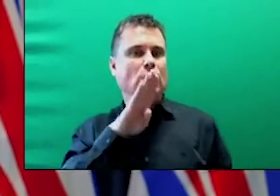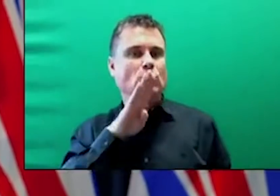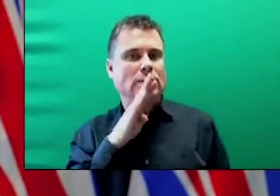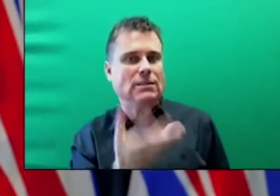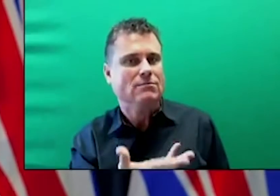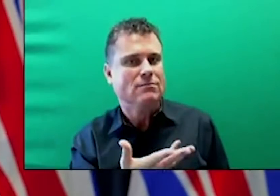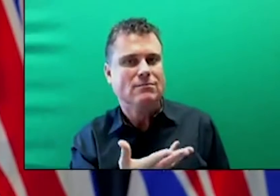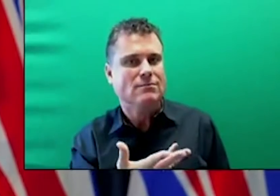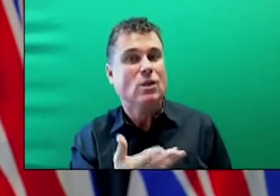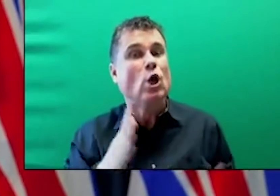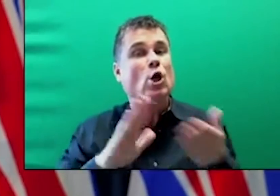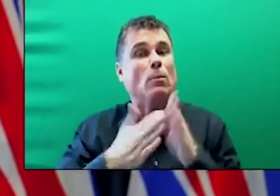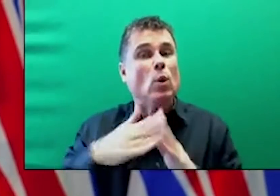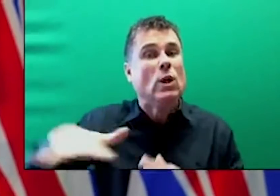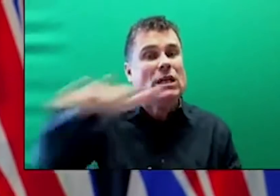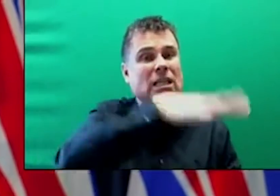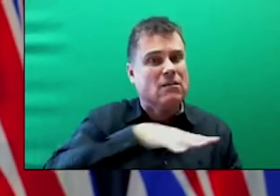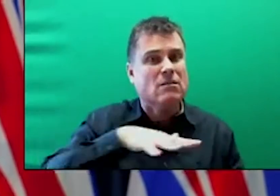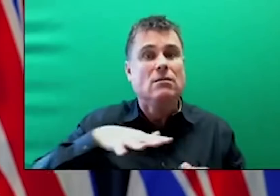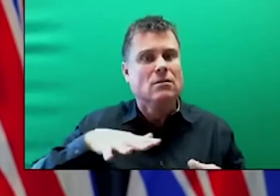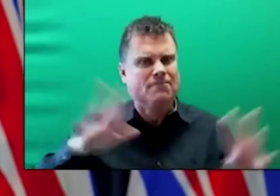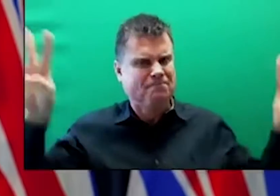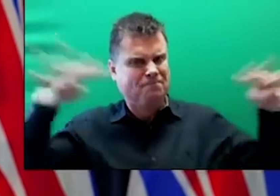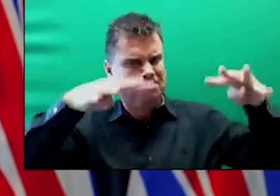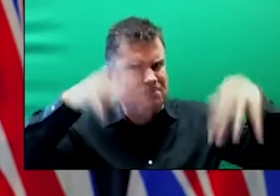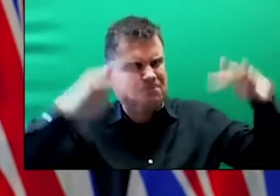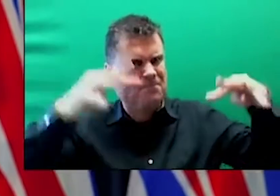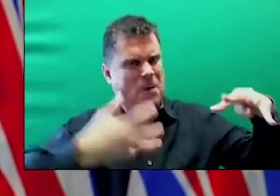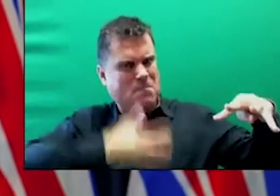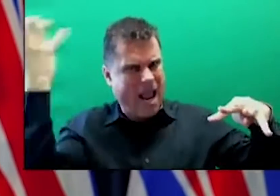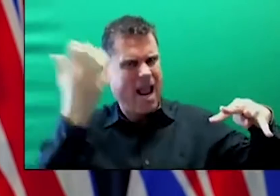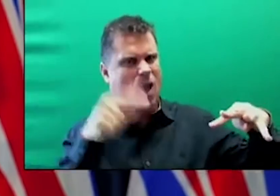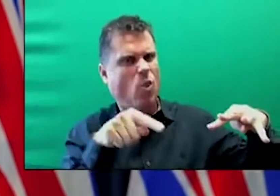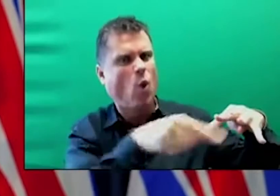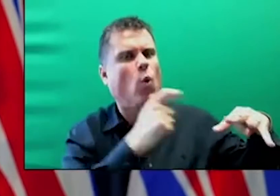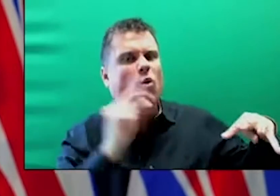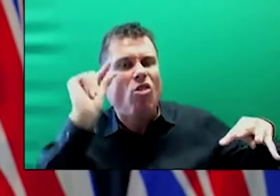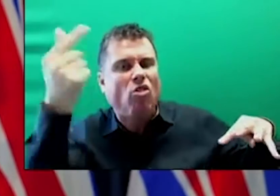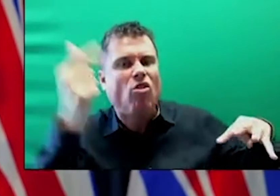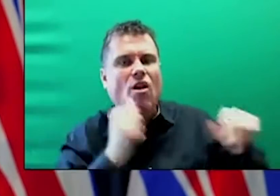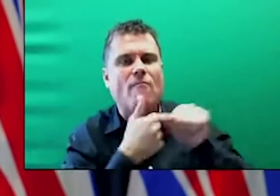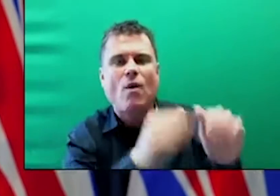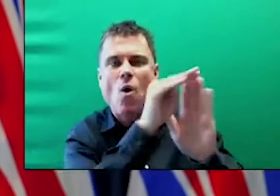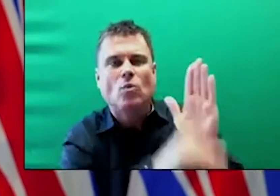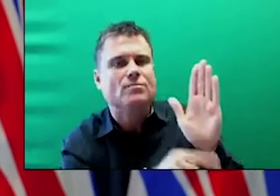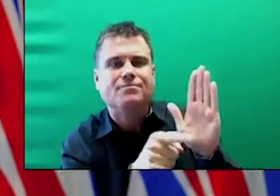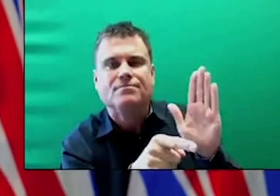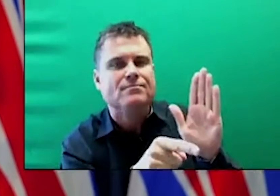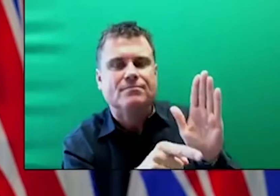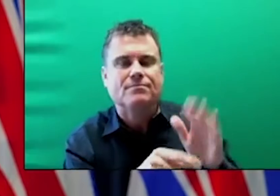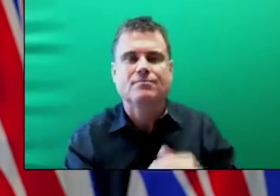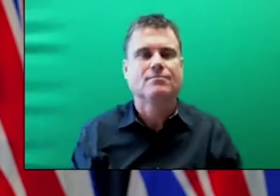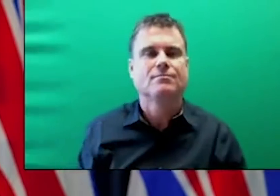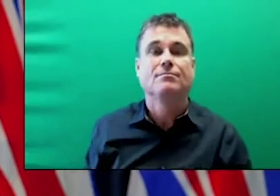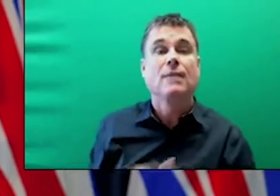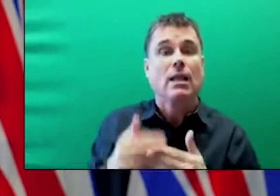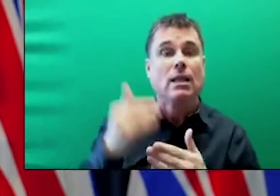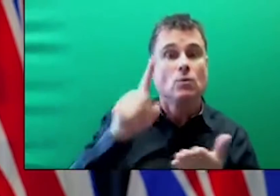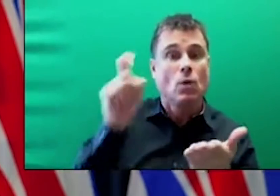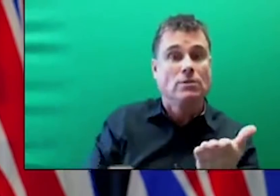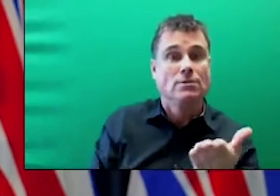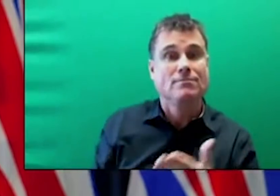an opportunity to get away, I think this is an opportunity to break out another jigsaw puzzle and gather together and spend some